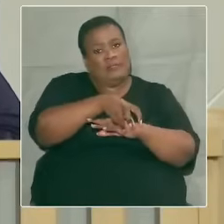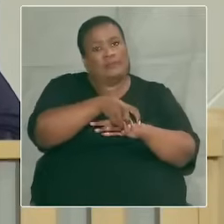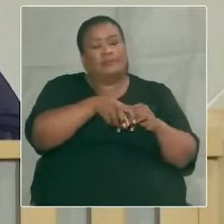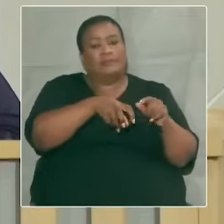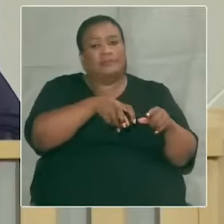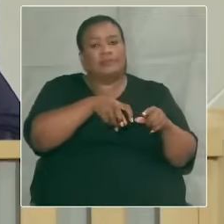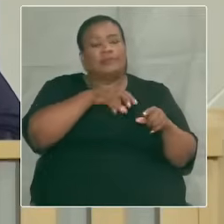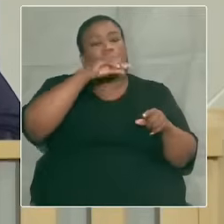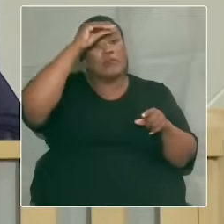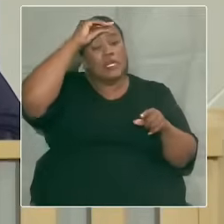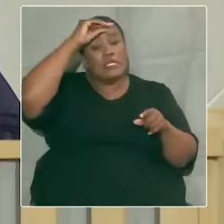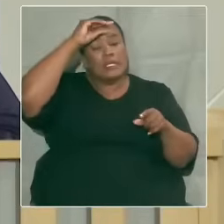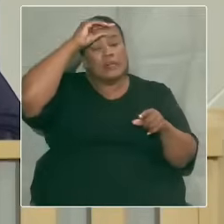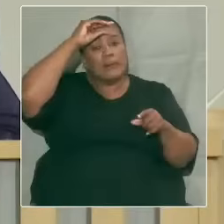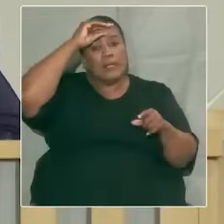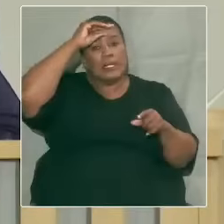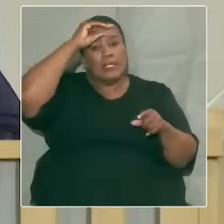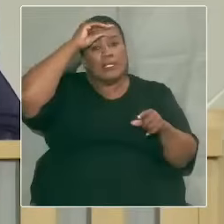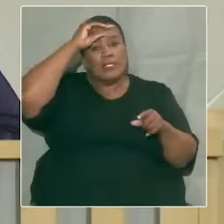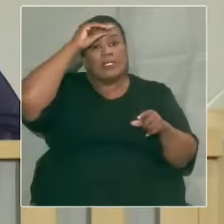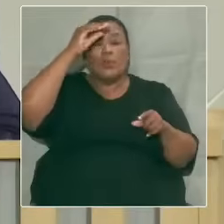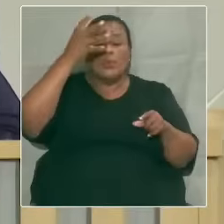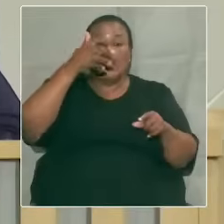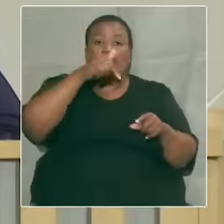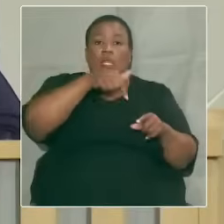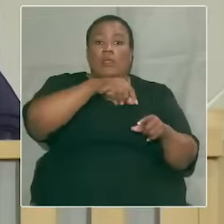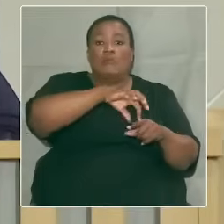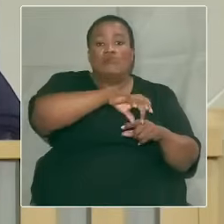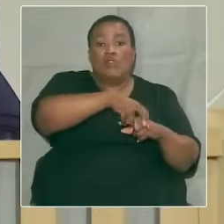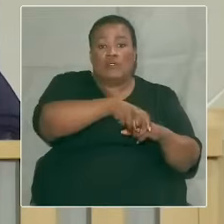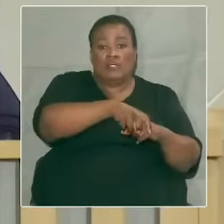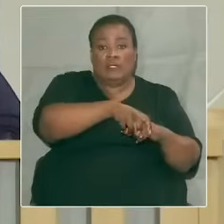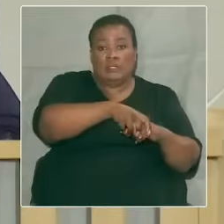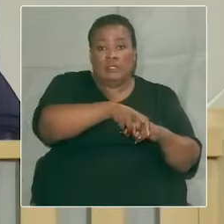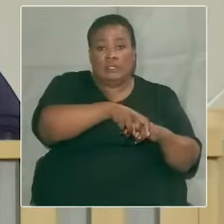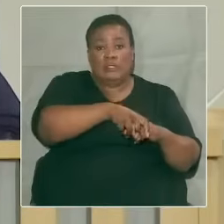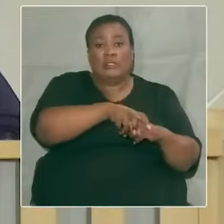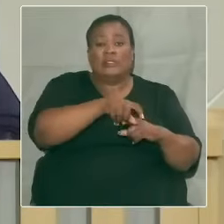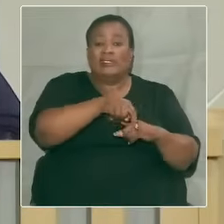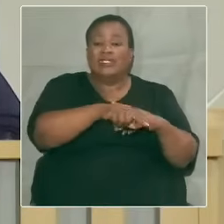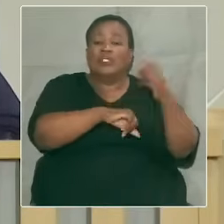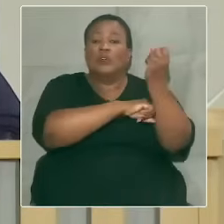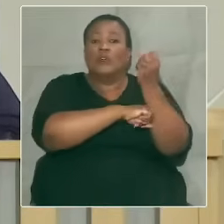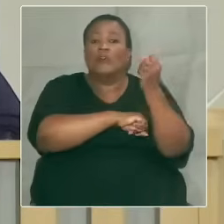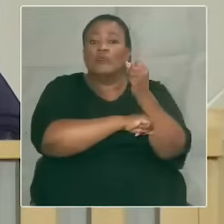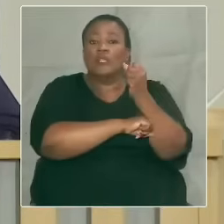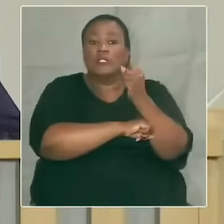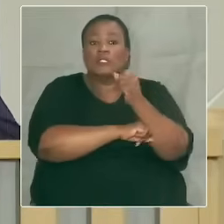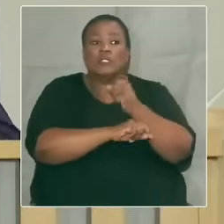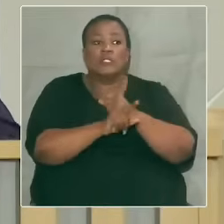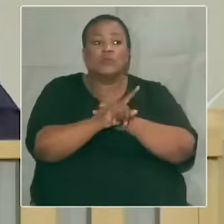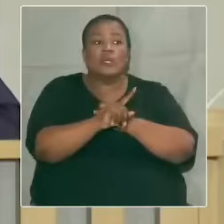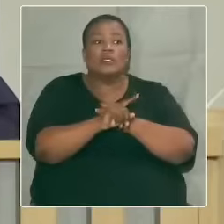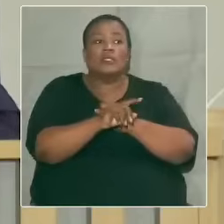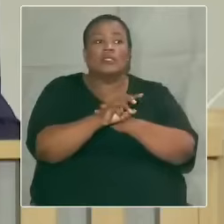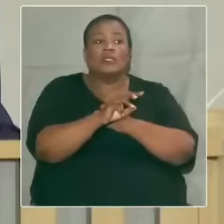headquarters in the province, and that office is called MACHOC, is